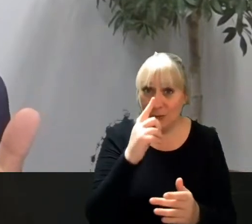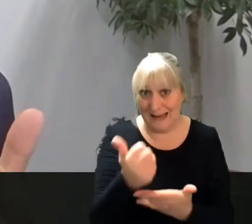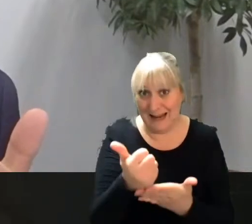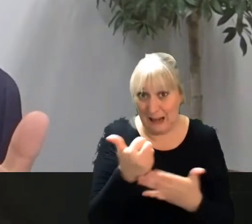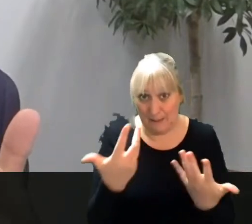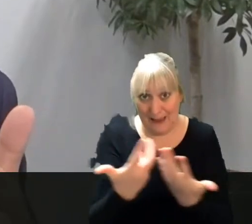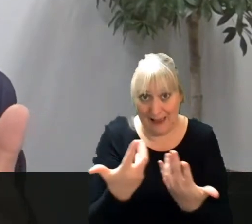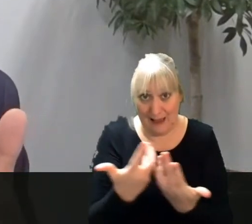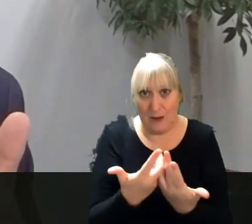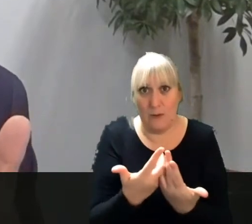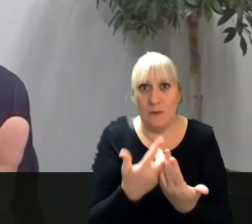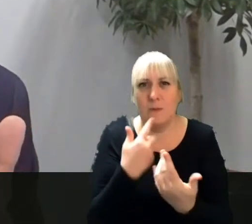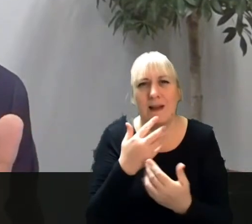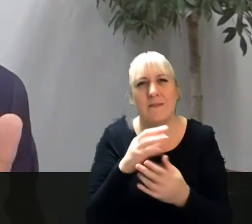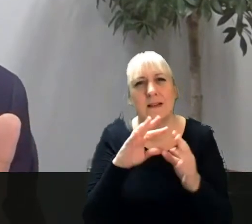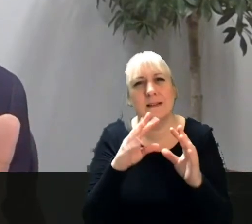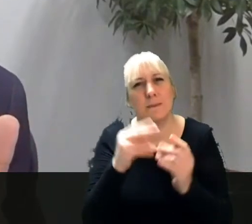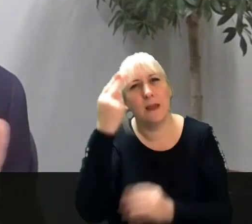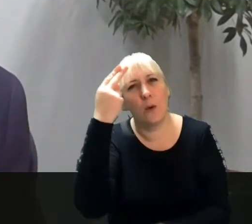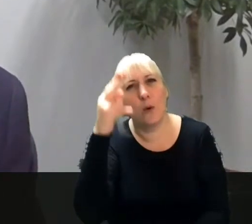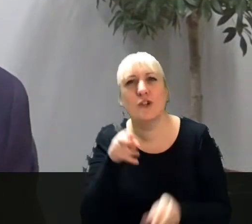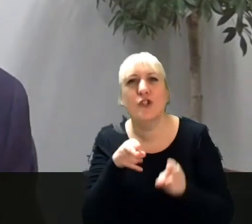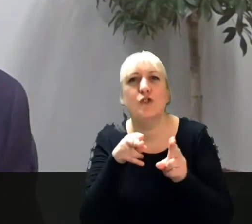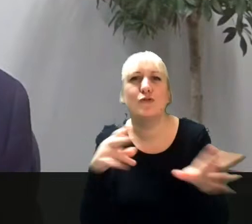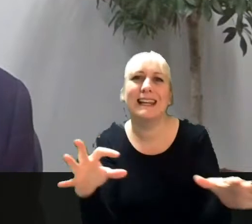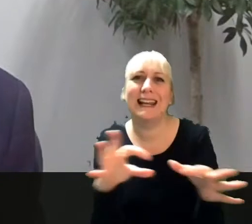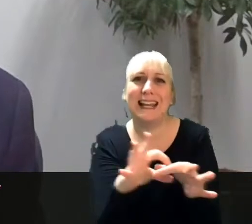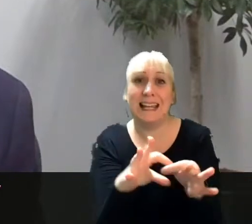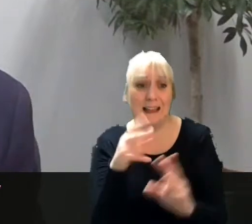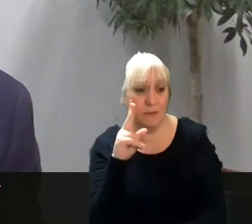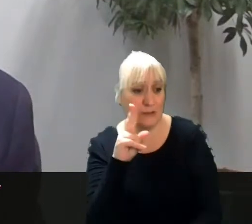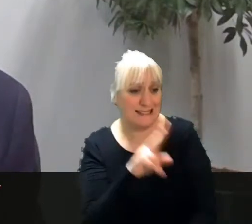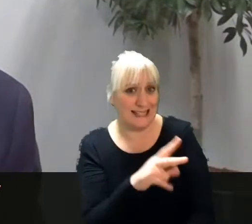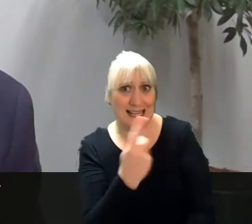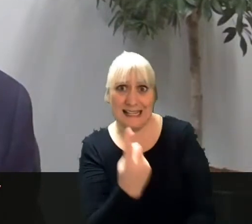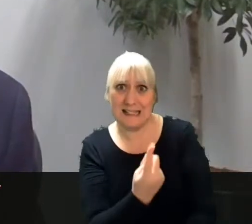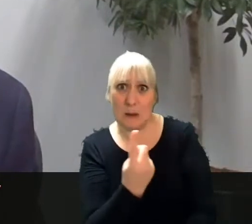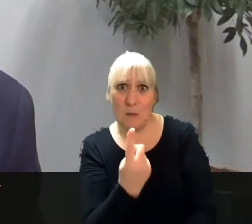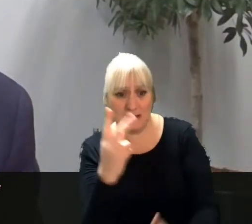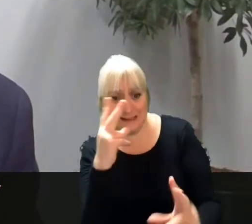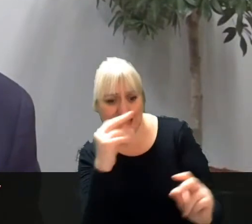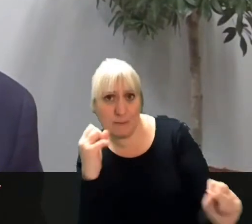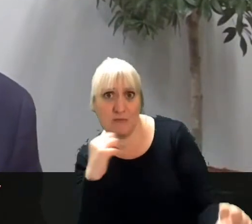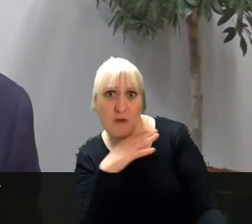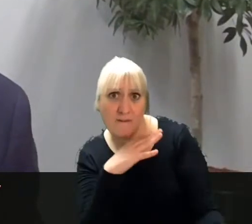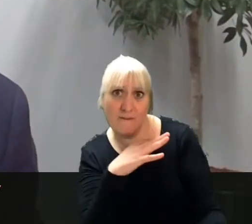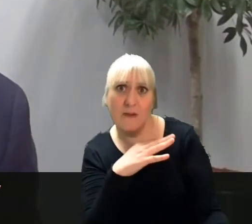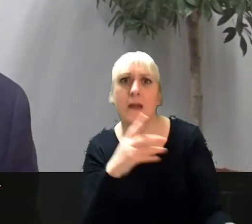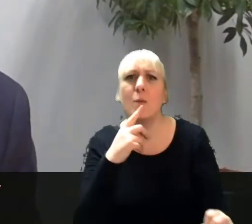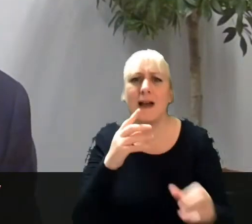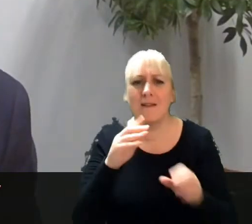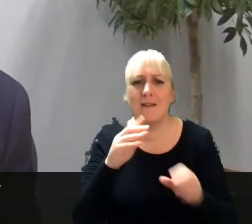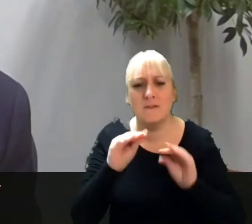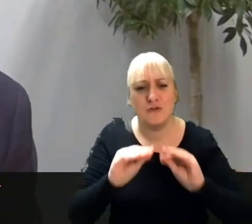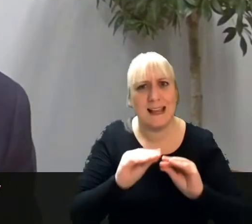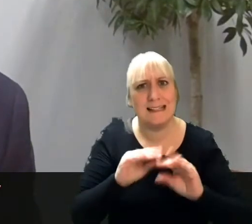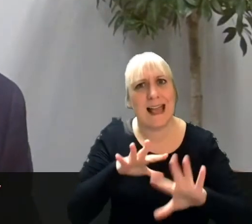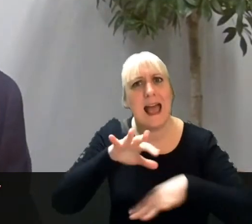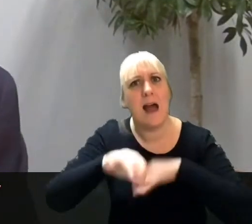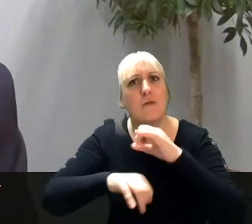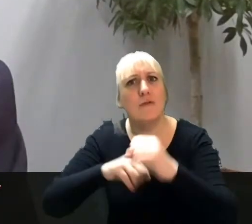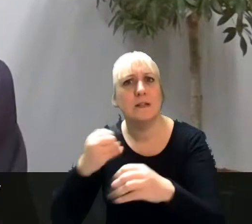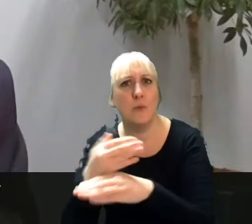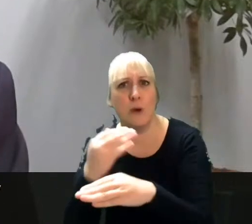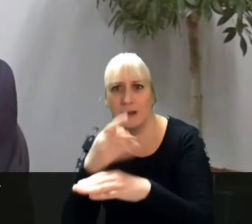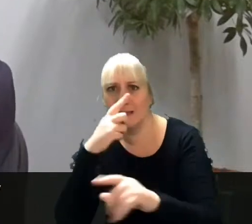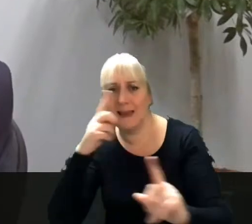something called Street Link. So if you see somebody sleeping rough, there's trained outreach workers who go and have a conversation in a dignified way